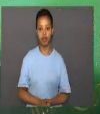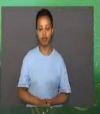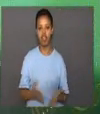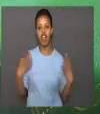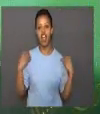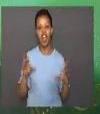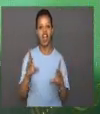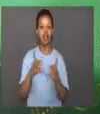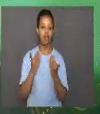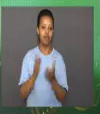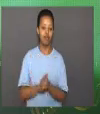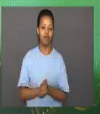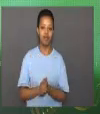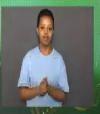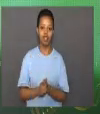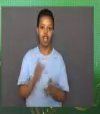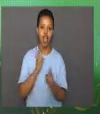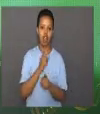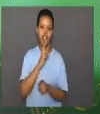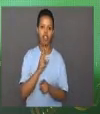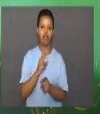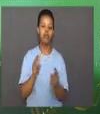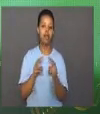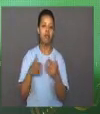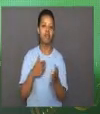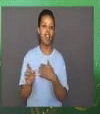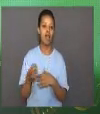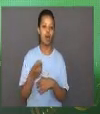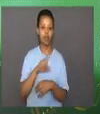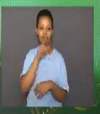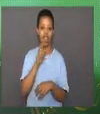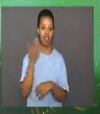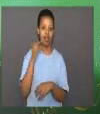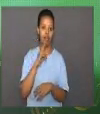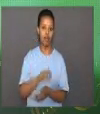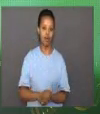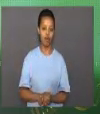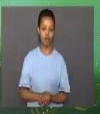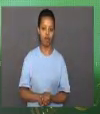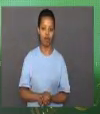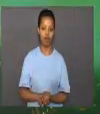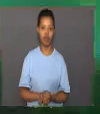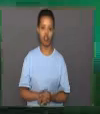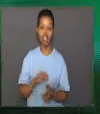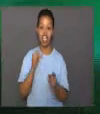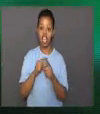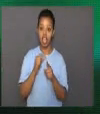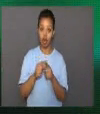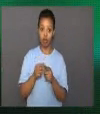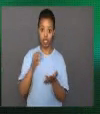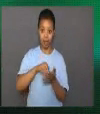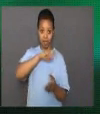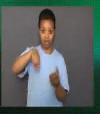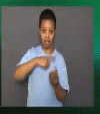Hello, class. I am sure that was a simple activity for you. The term recycle means